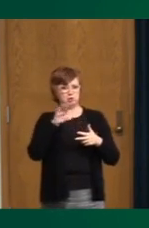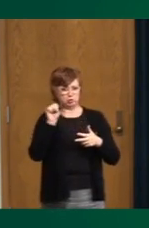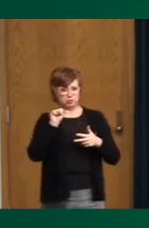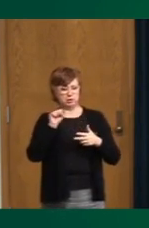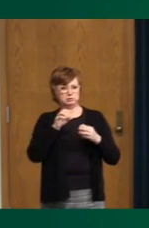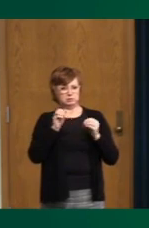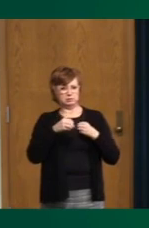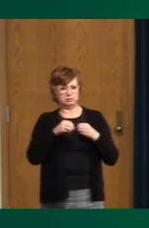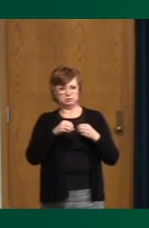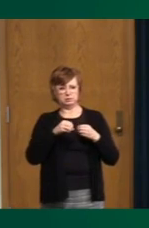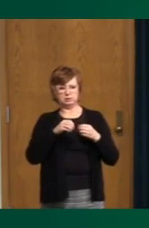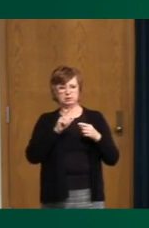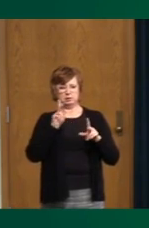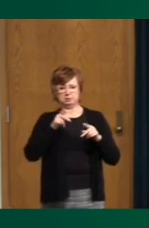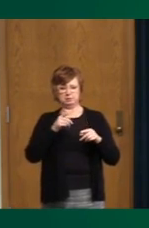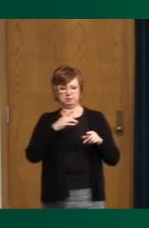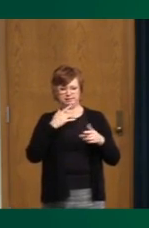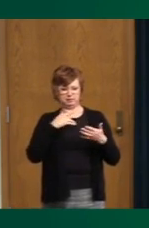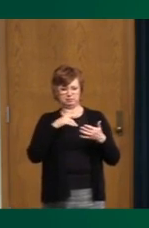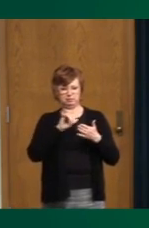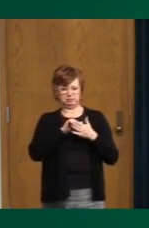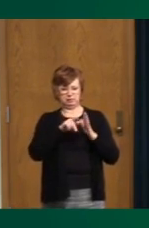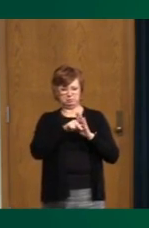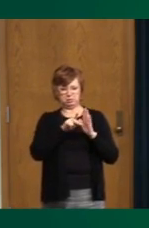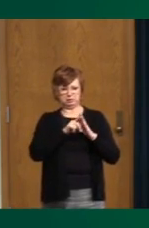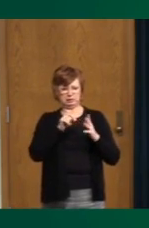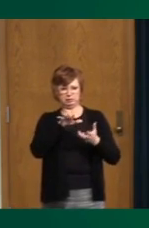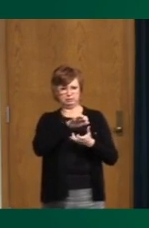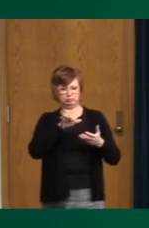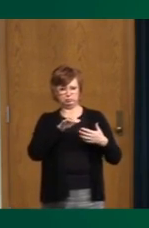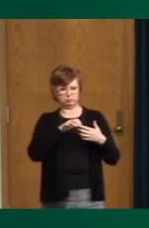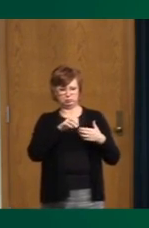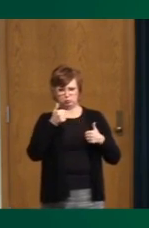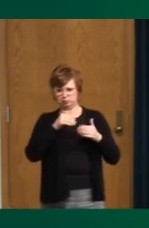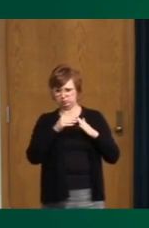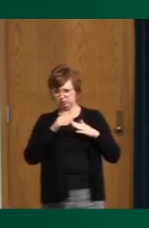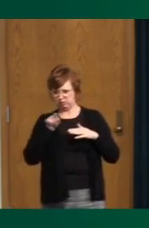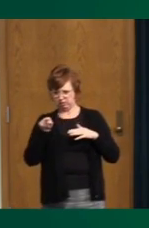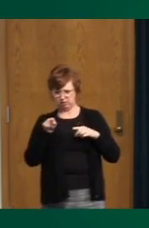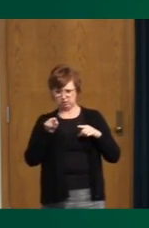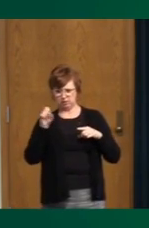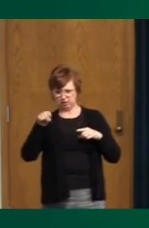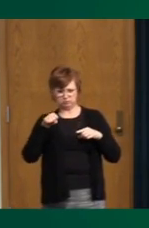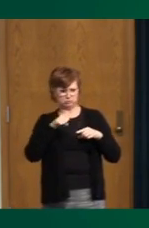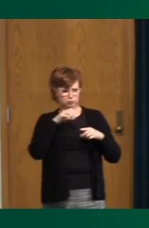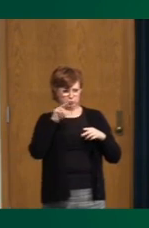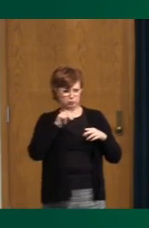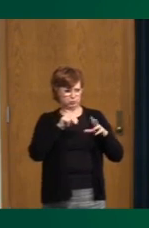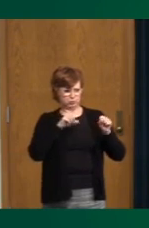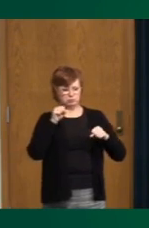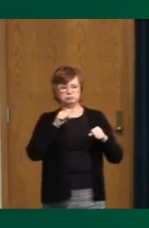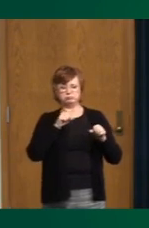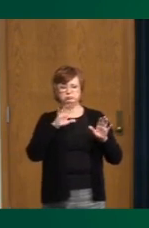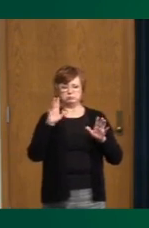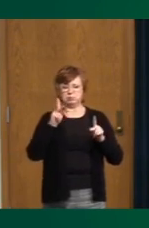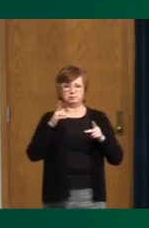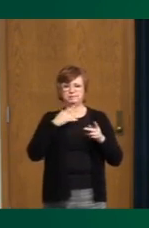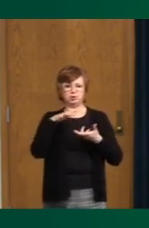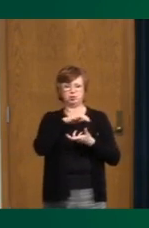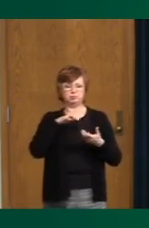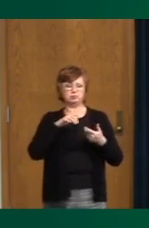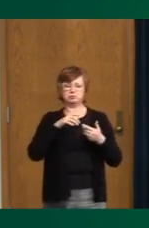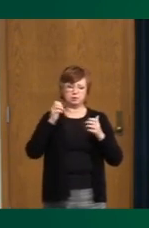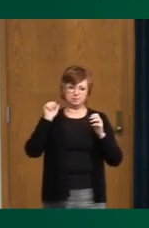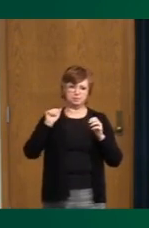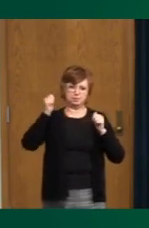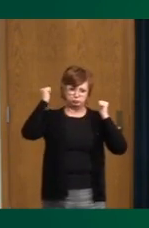place was confusing, and we should just keep it simple and expand that across the province. So we've listened to the people over the course of the last number of